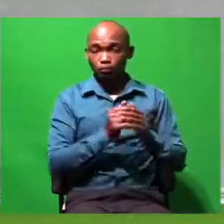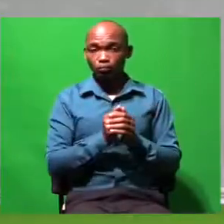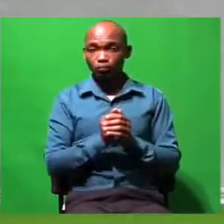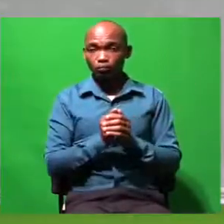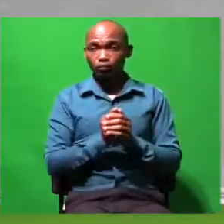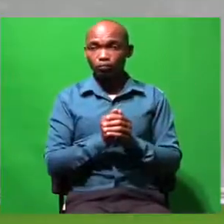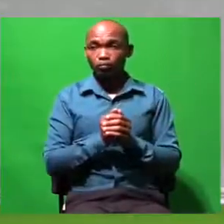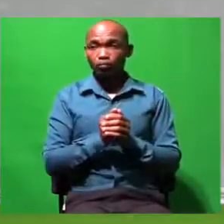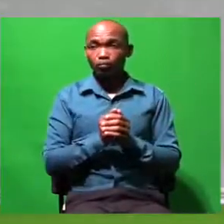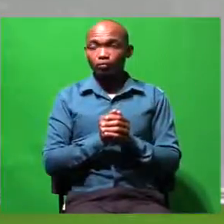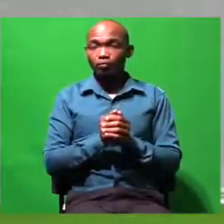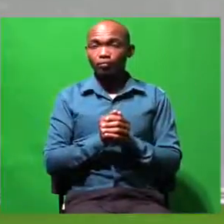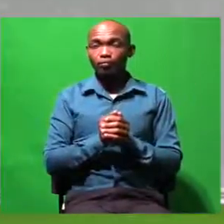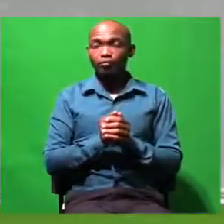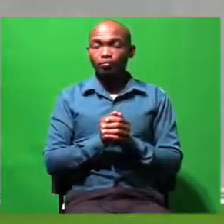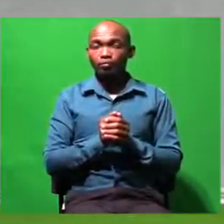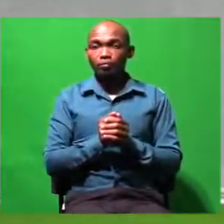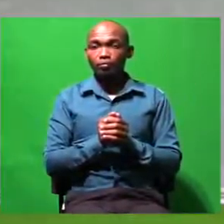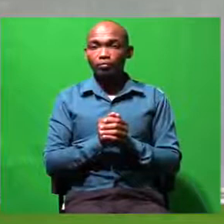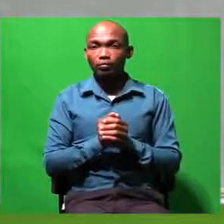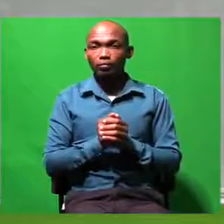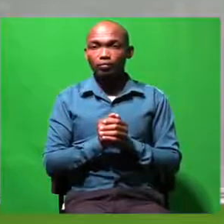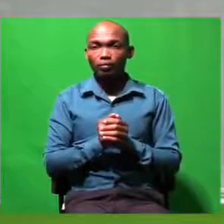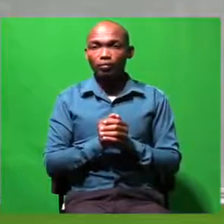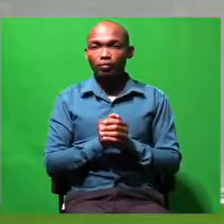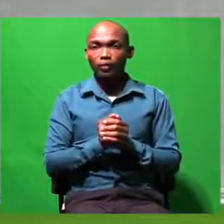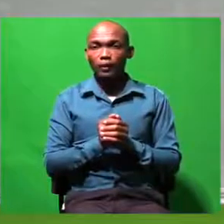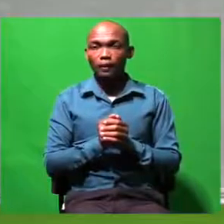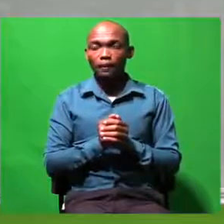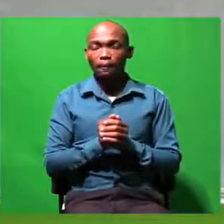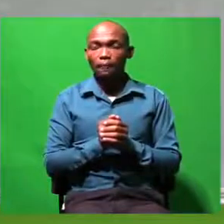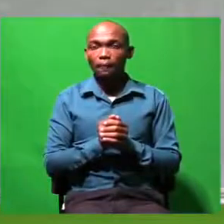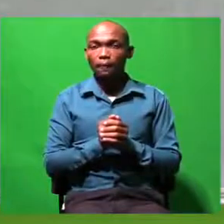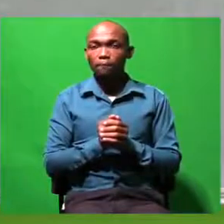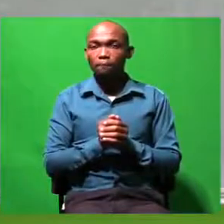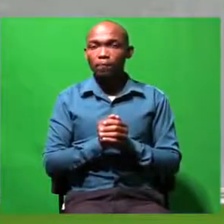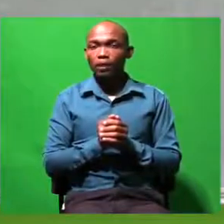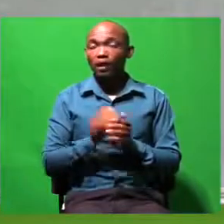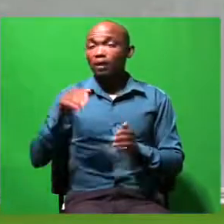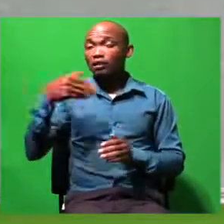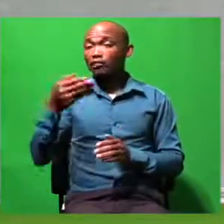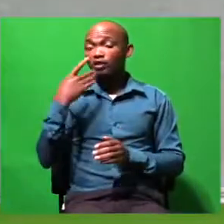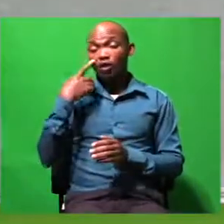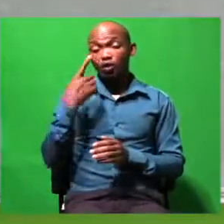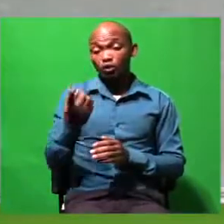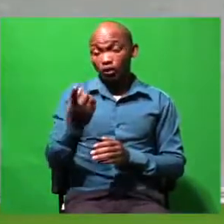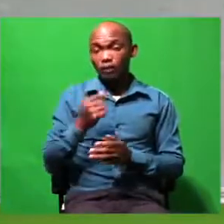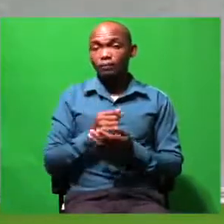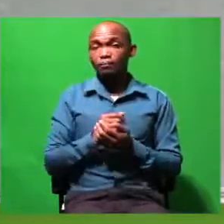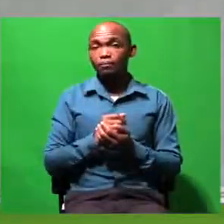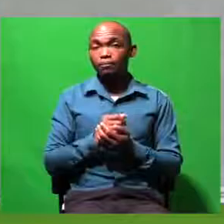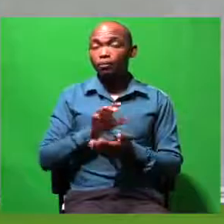can you tell me any information about it? Thank you very much. You tried a lot. So after looking